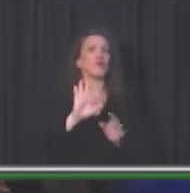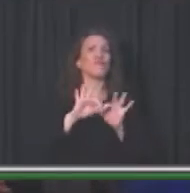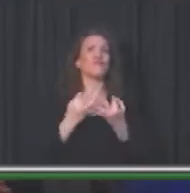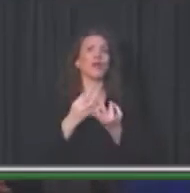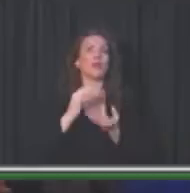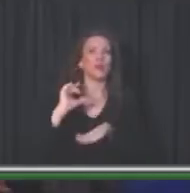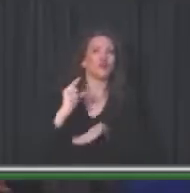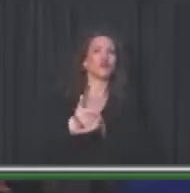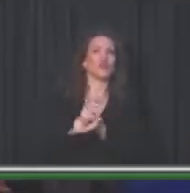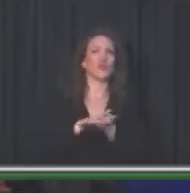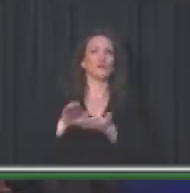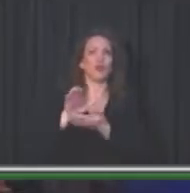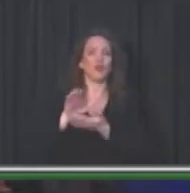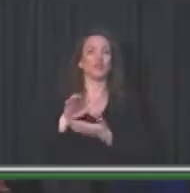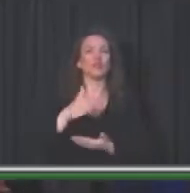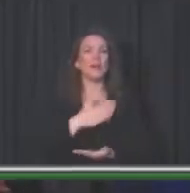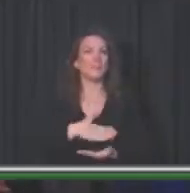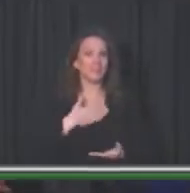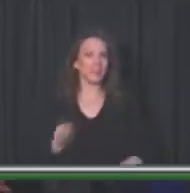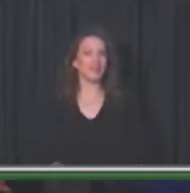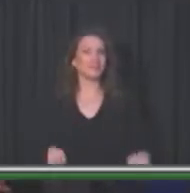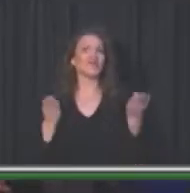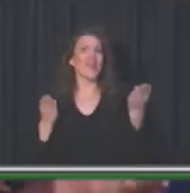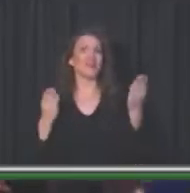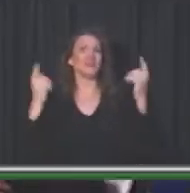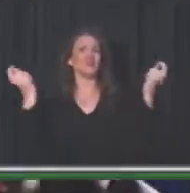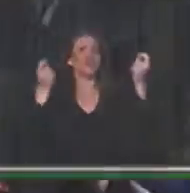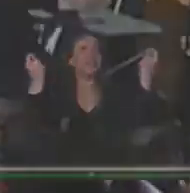please rise so we can celebrate you?